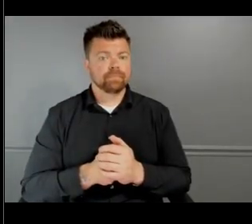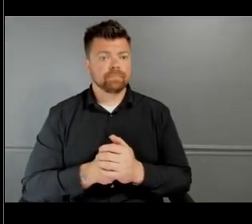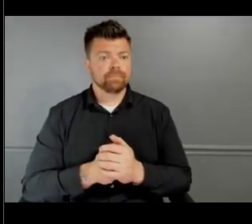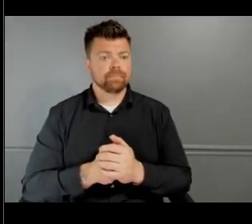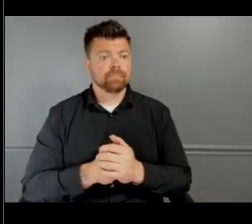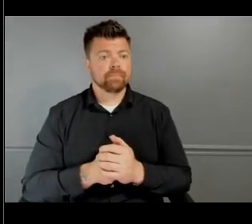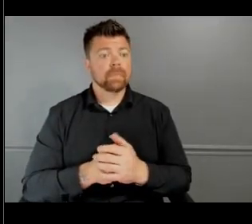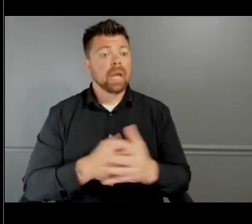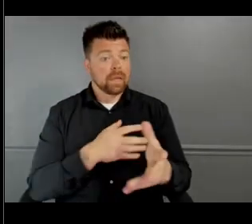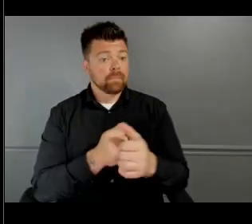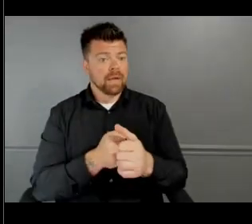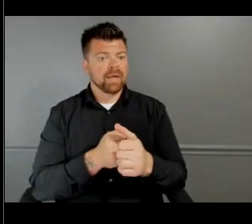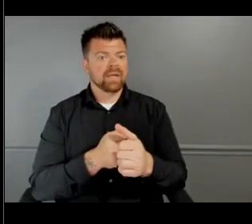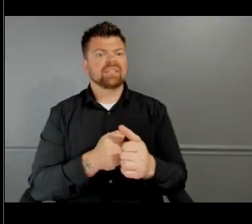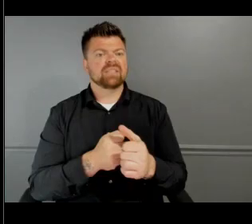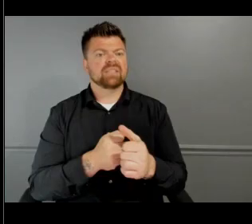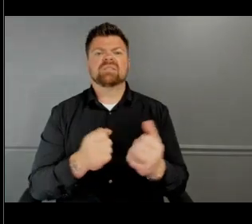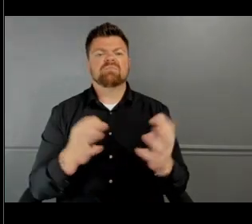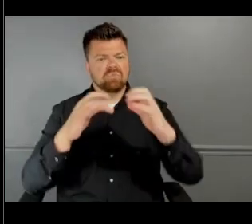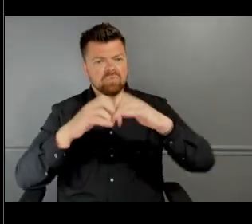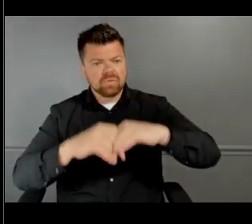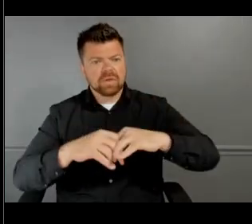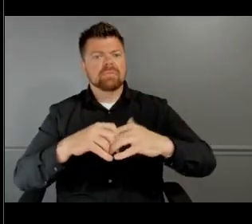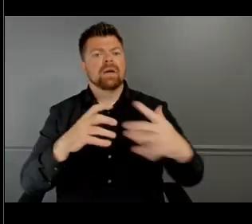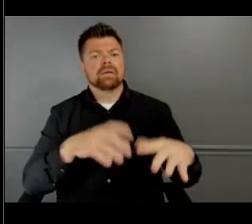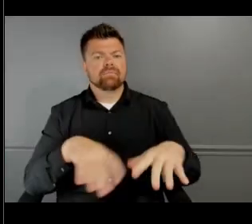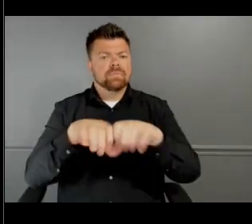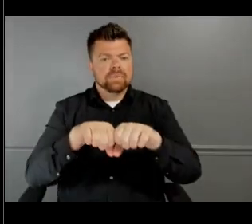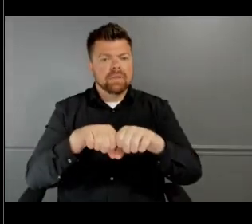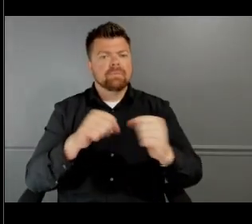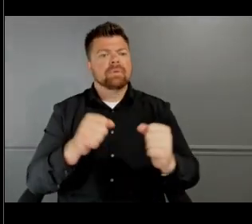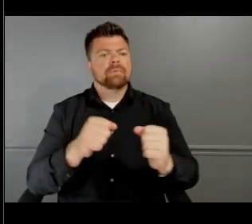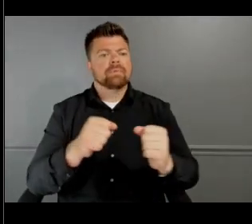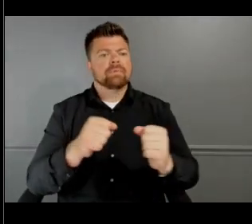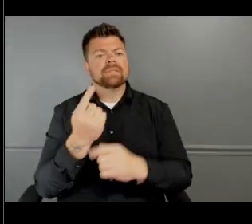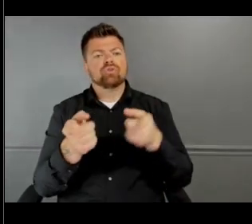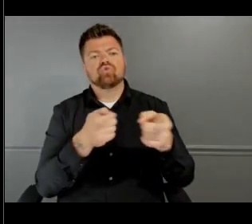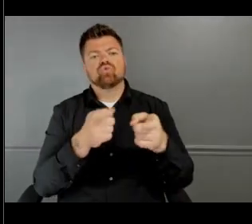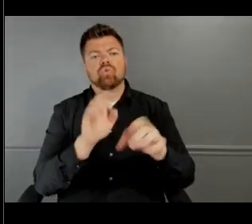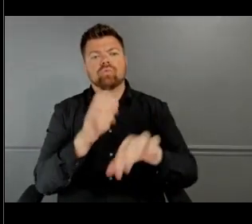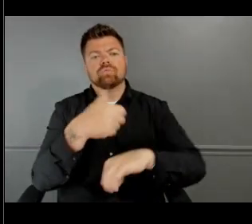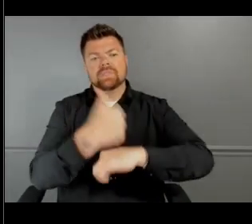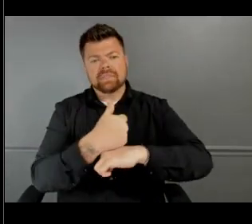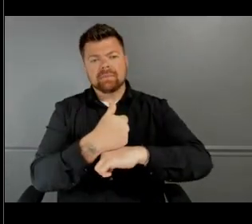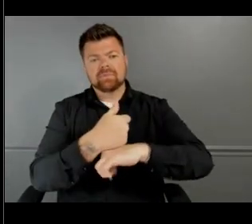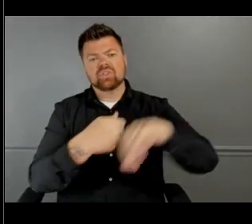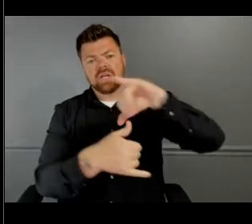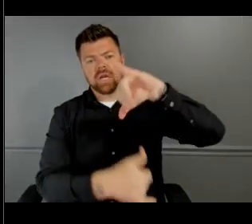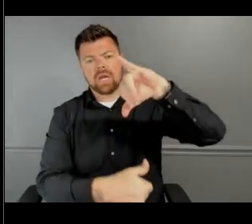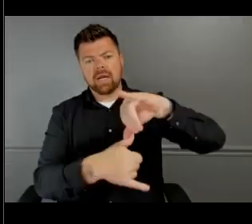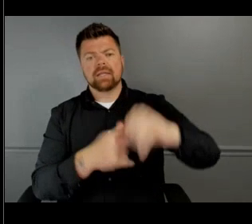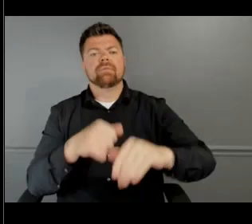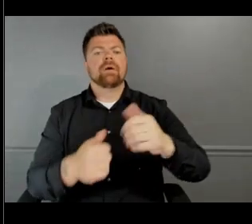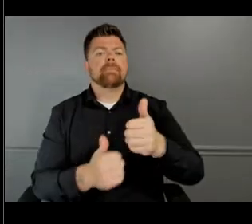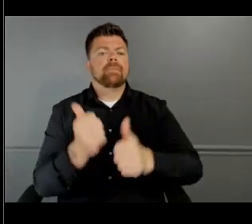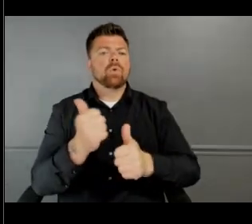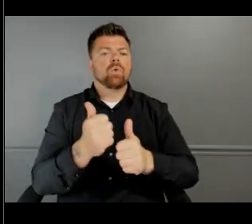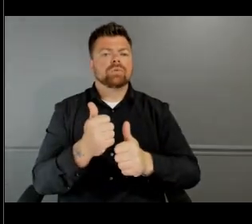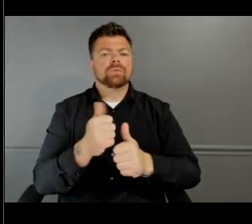Compliance is greatly simplified by adopting a single control mounting height of a maximum